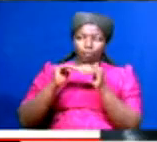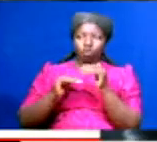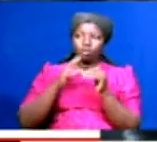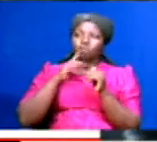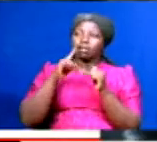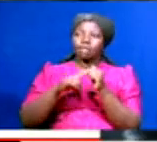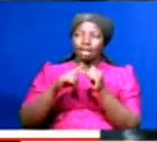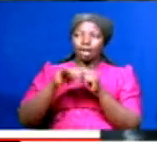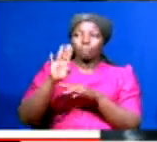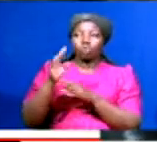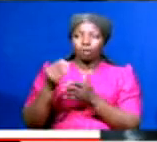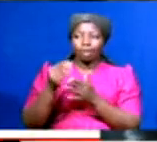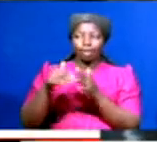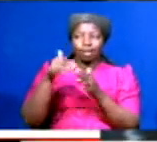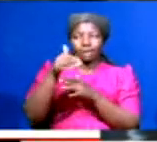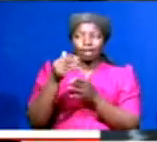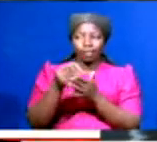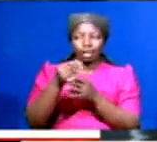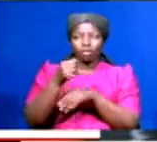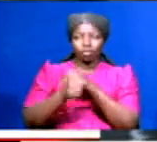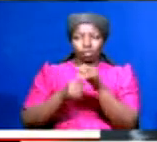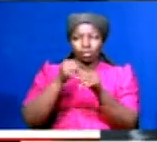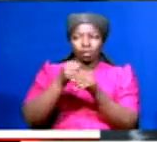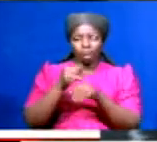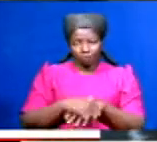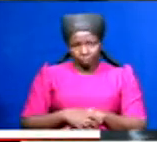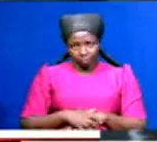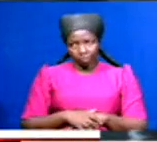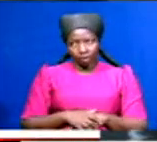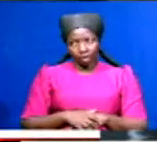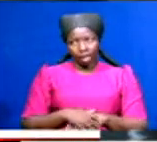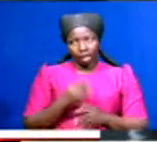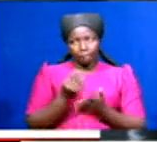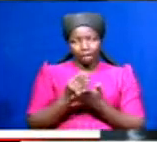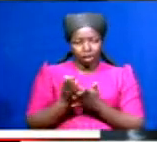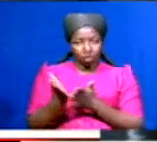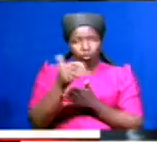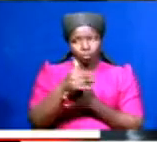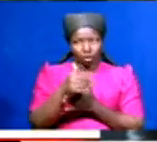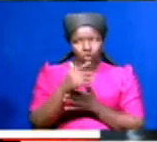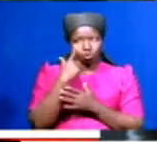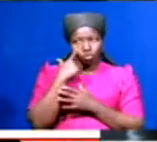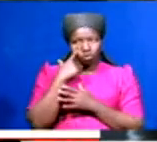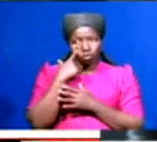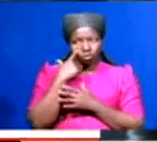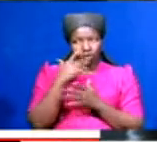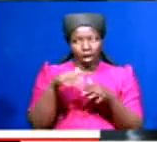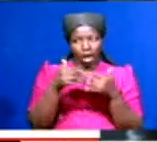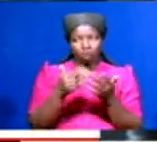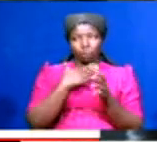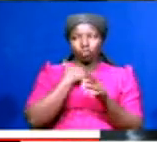year. Raise revenue, look at the debt position, and this strategy is telling us also how we want to do this. But we are